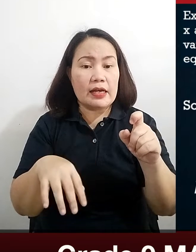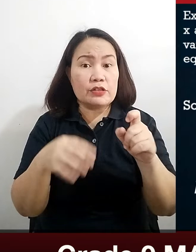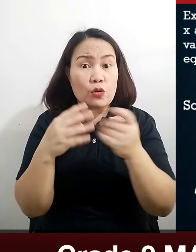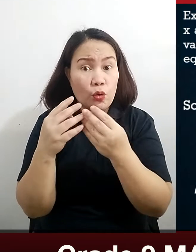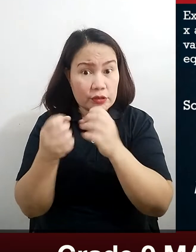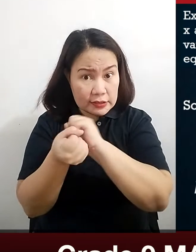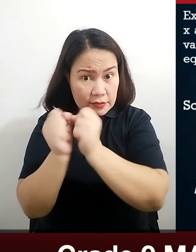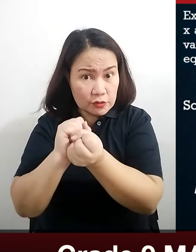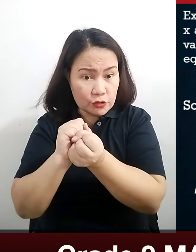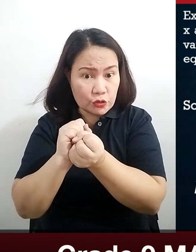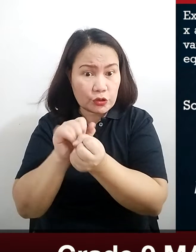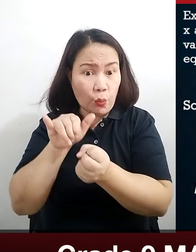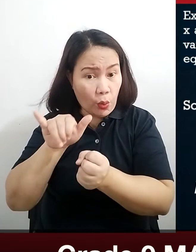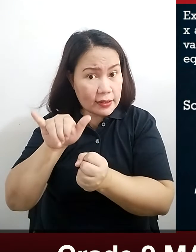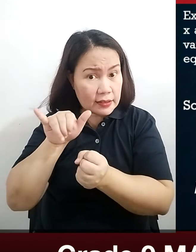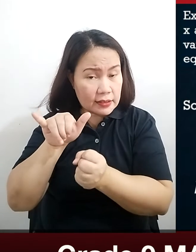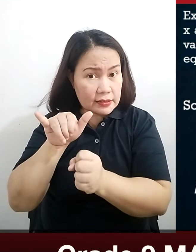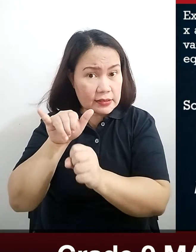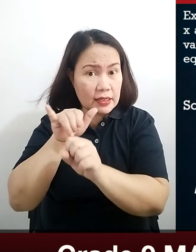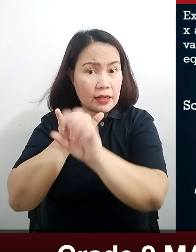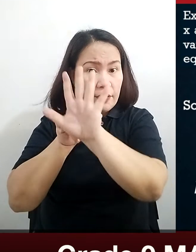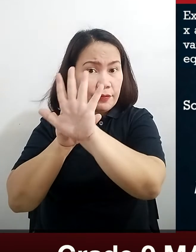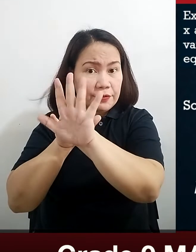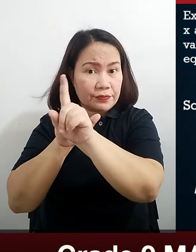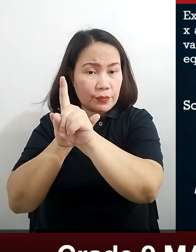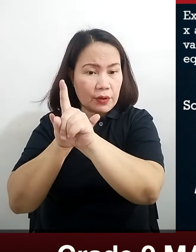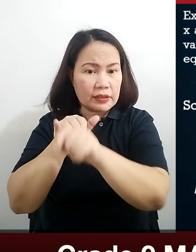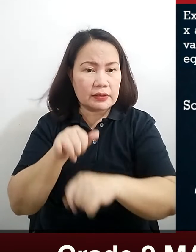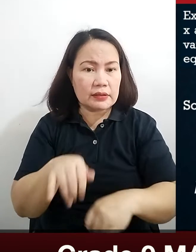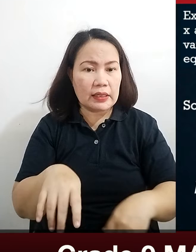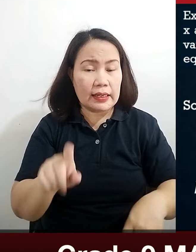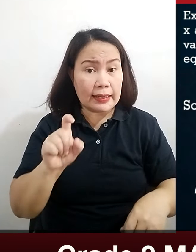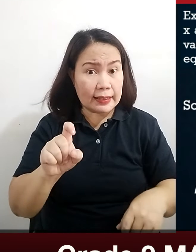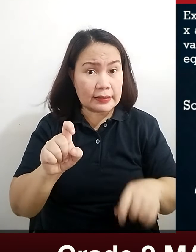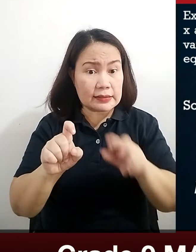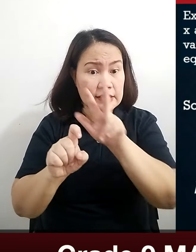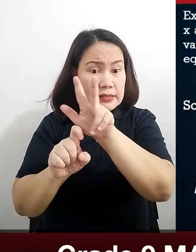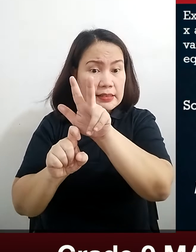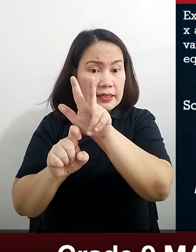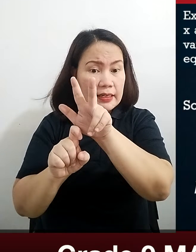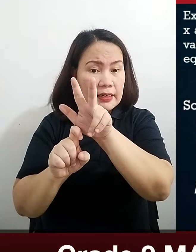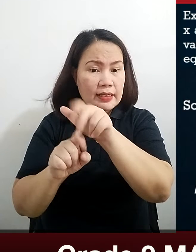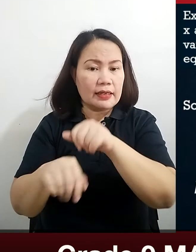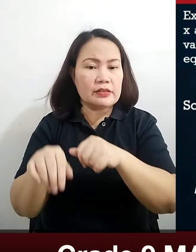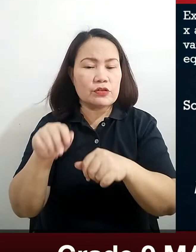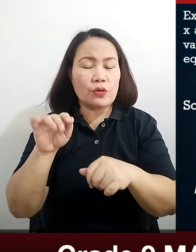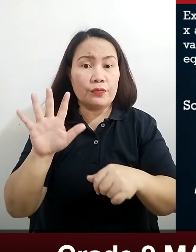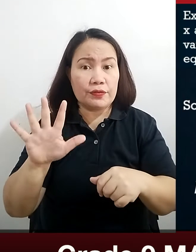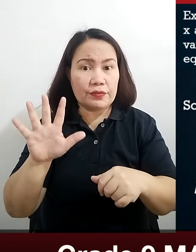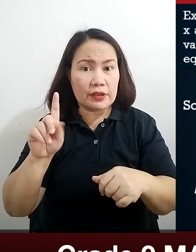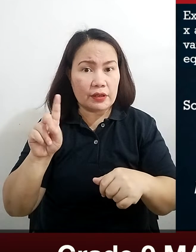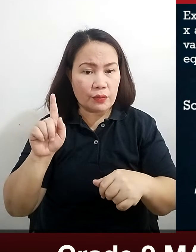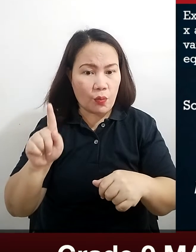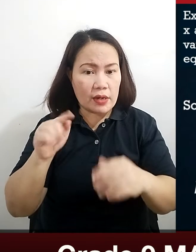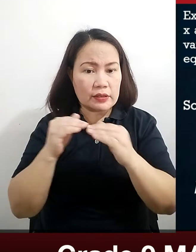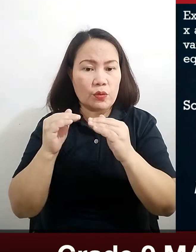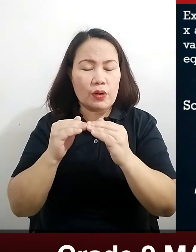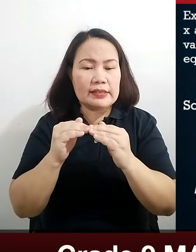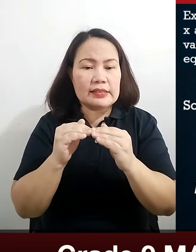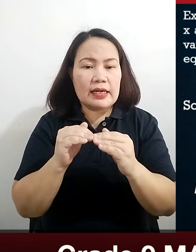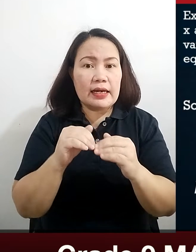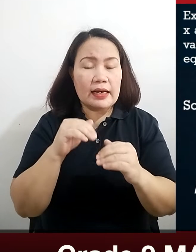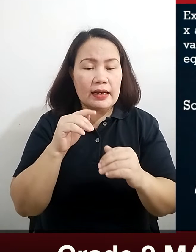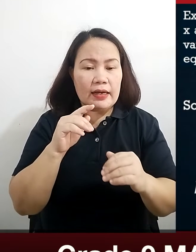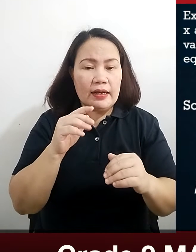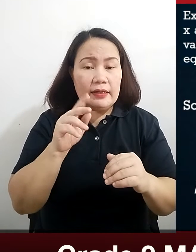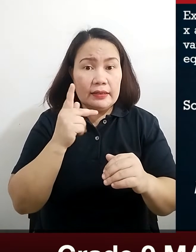and x. So our y is 51 and x is 3, or 51 is equal to 3k.